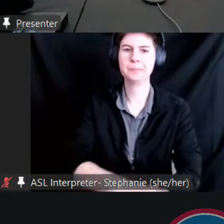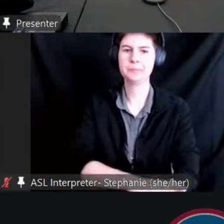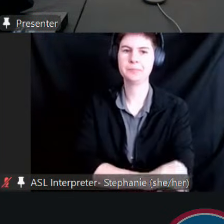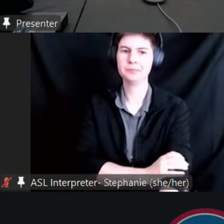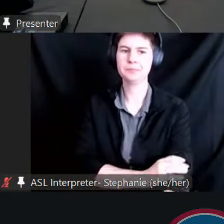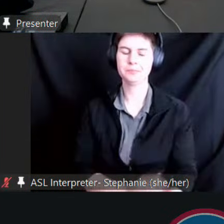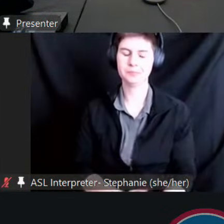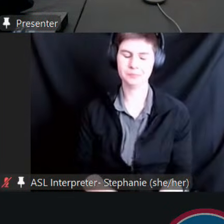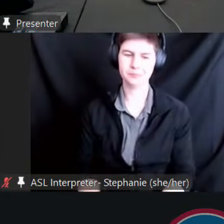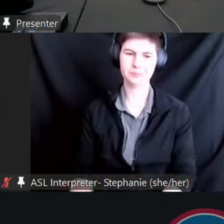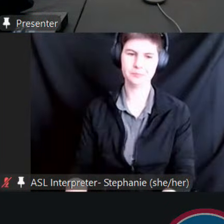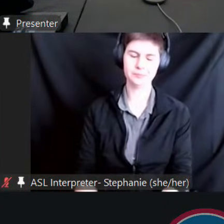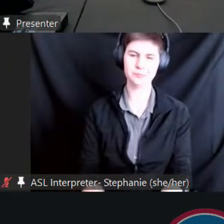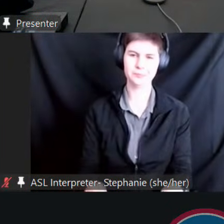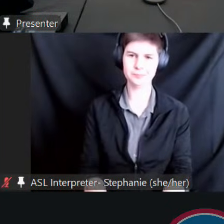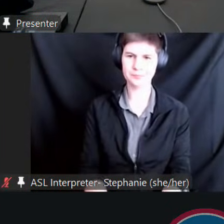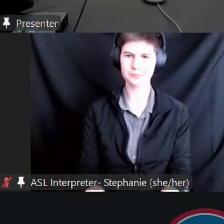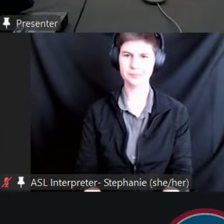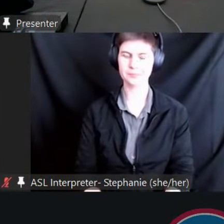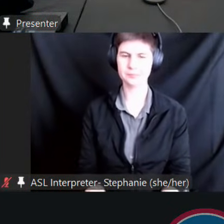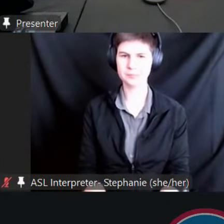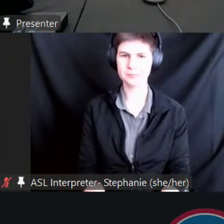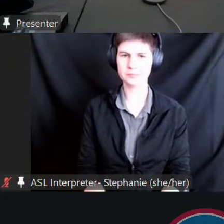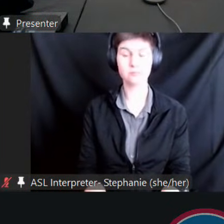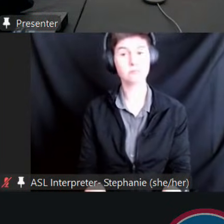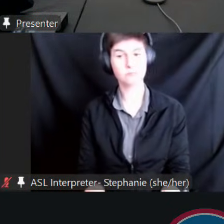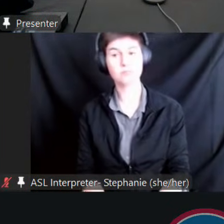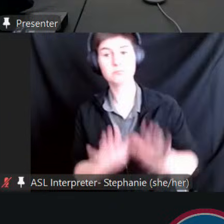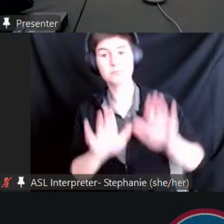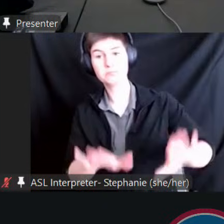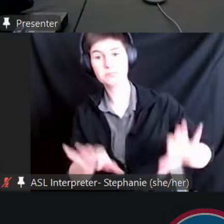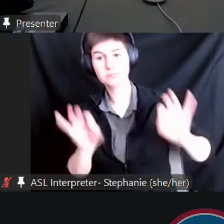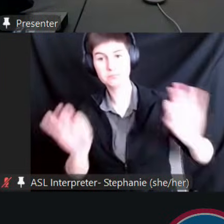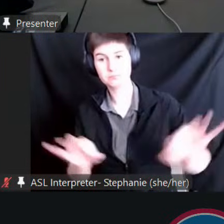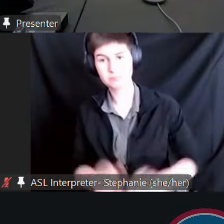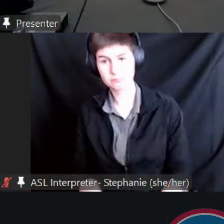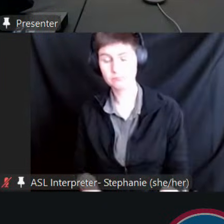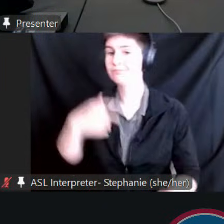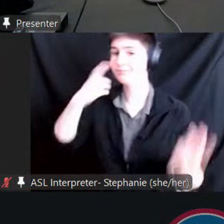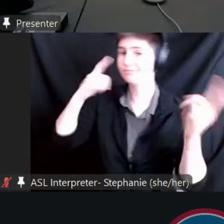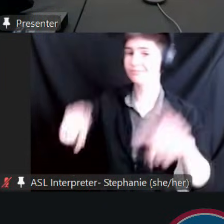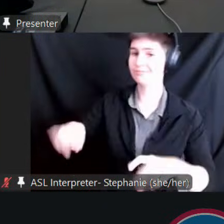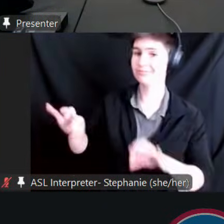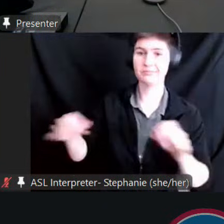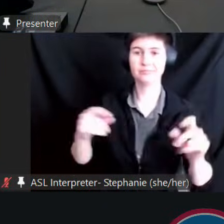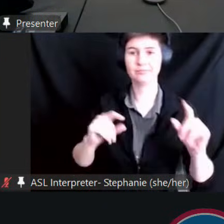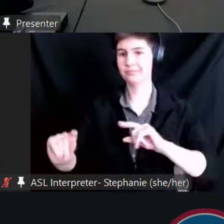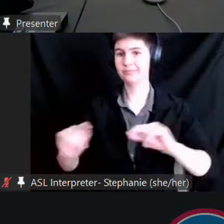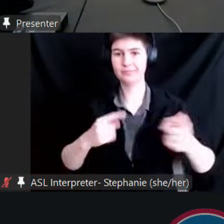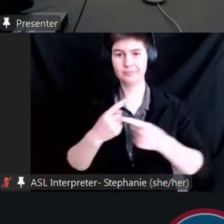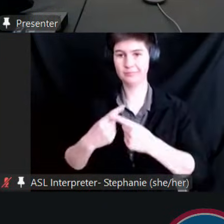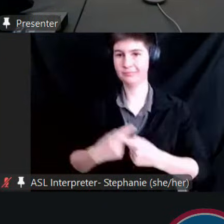Awesome. That's great. Yes, I agree. Then it's quite much.